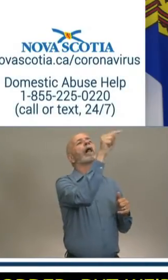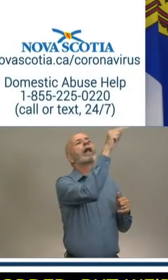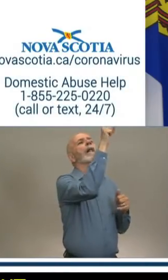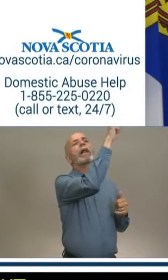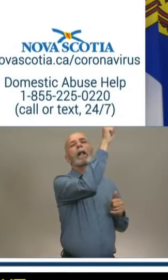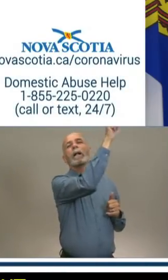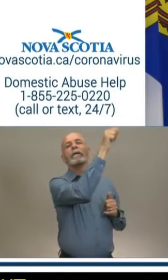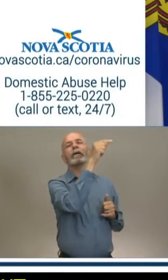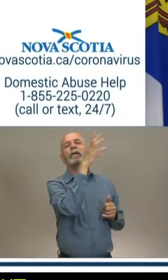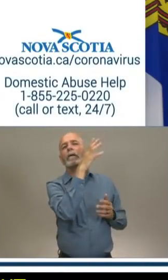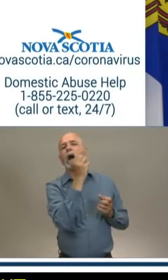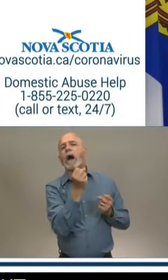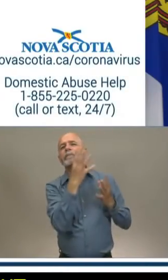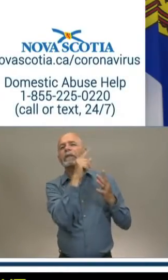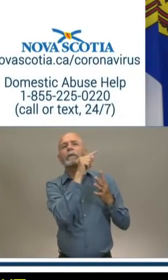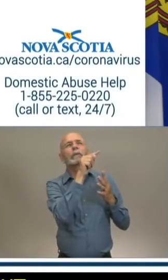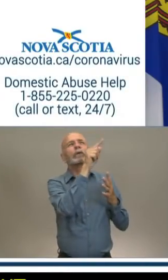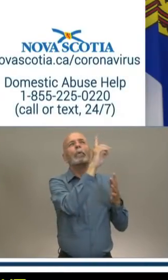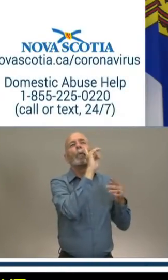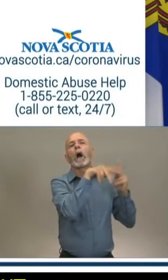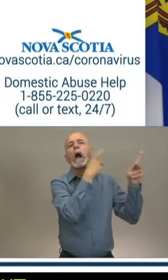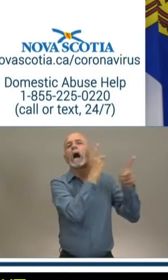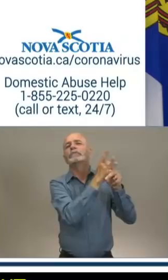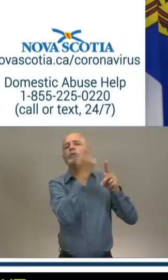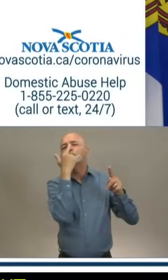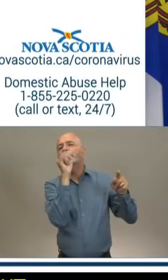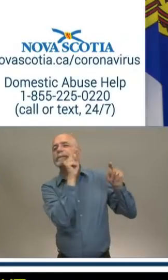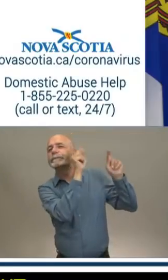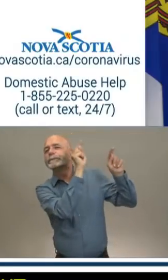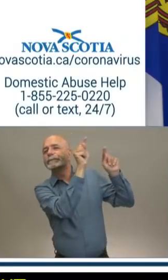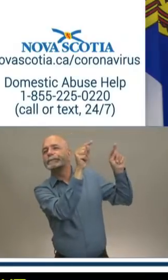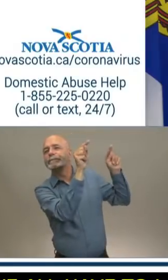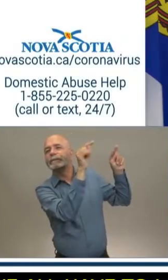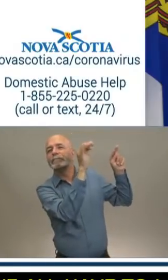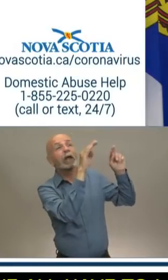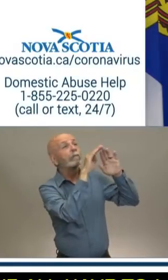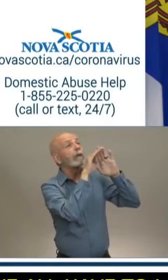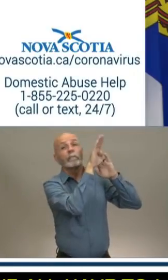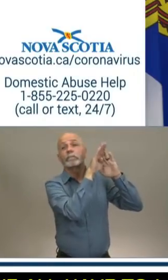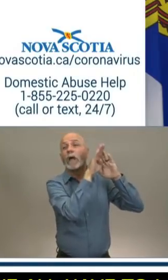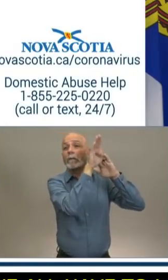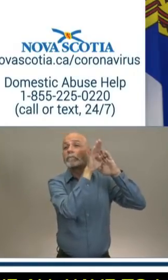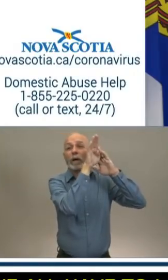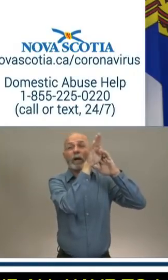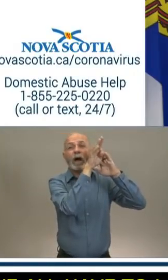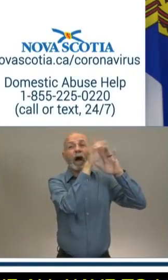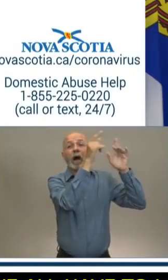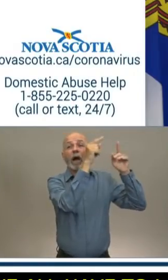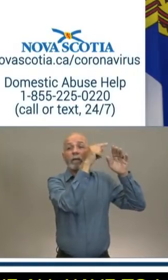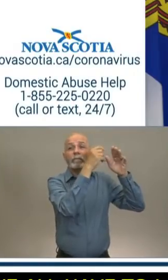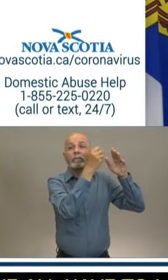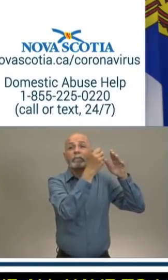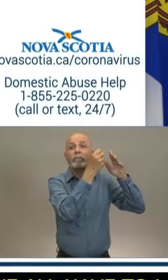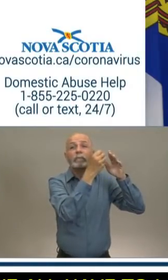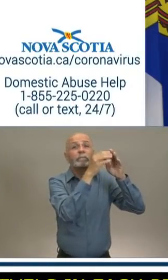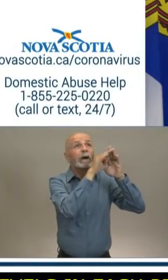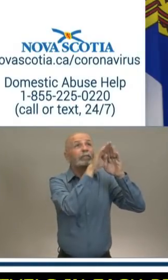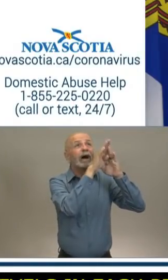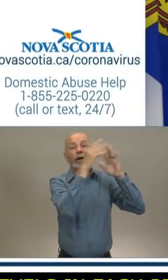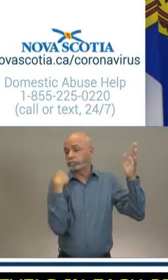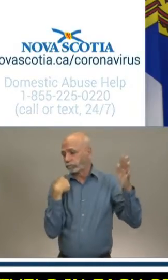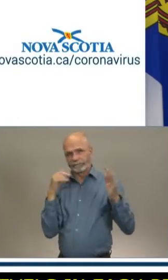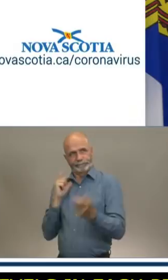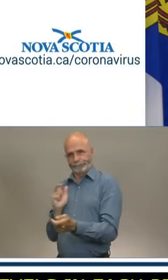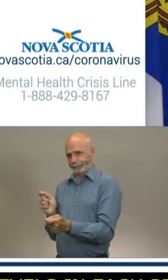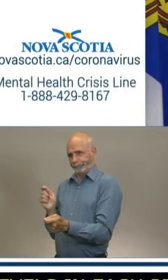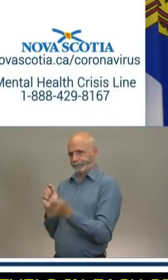province. So we could modify that again if there's a surge in cases in New Brunswick or another province. We have to give that flexibility to our